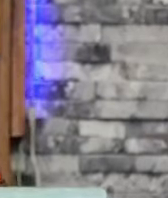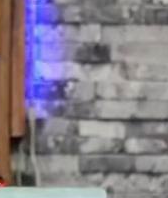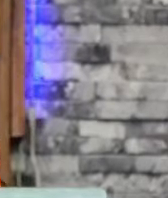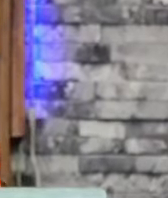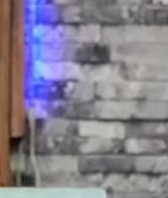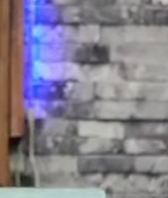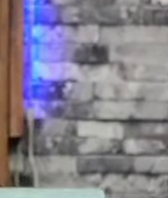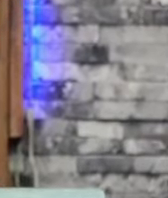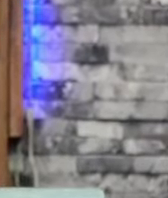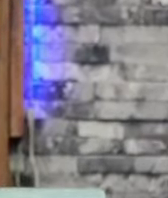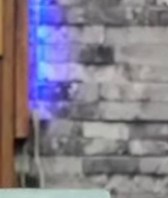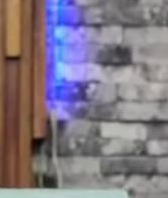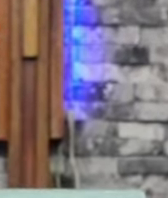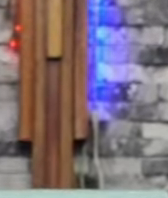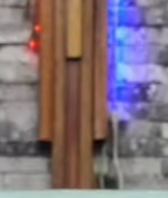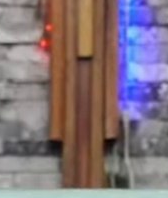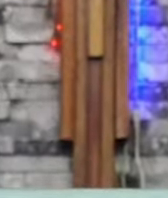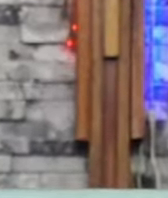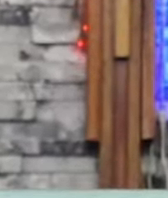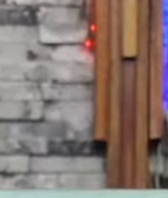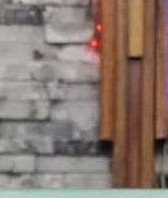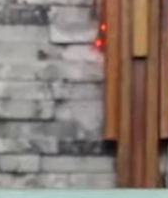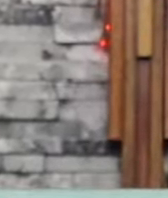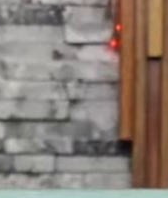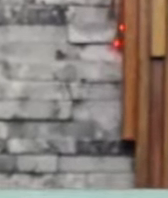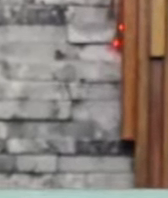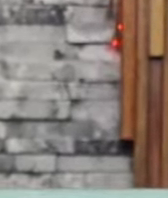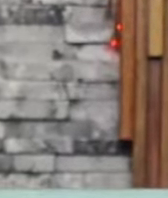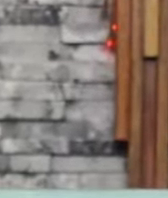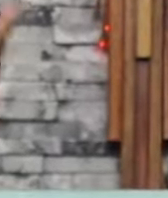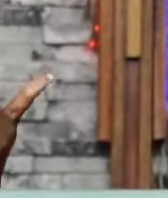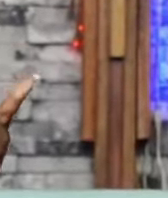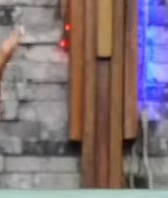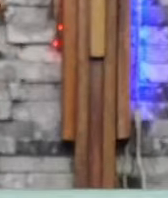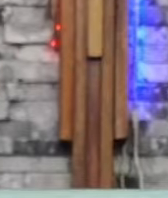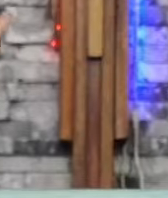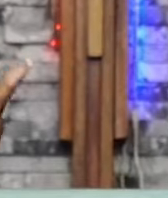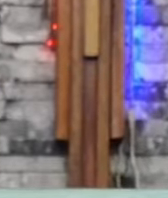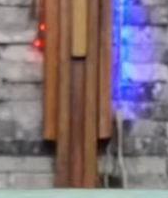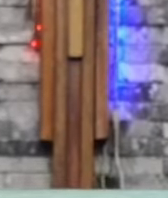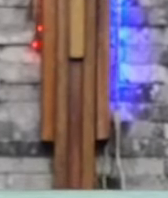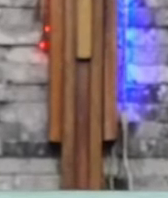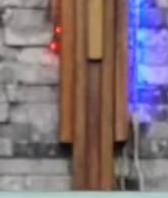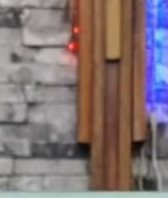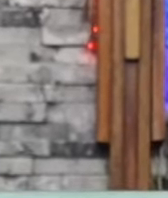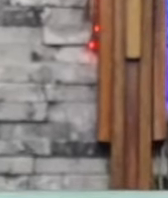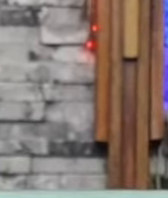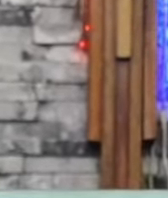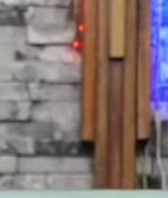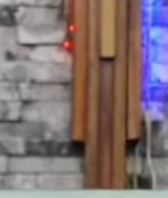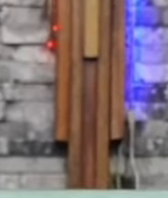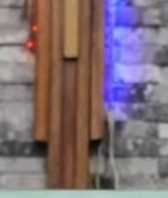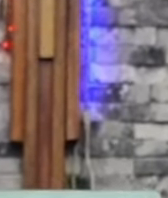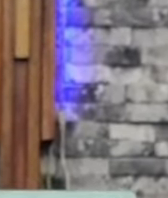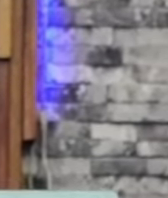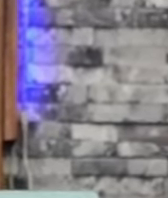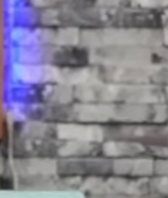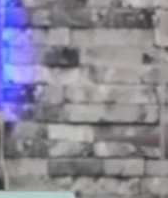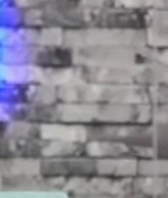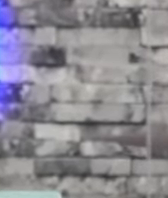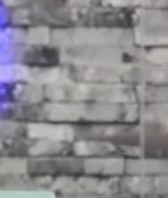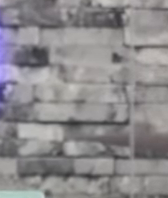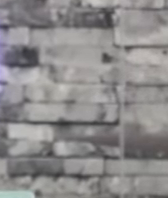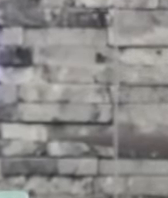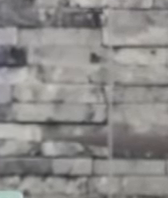got into another ship to go over so that he can comfort the wife. Na mume wake akaingia kwenye meli ili